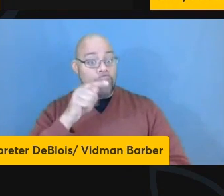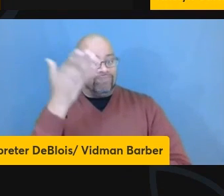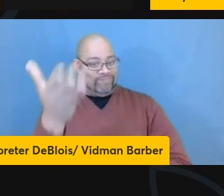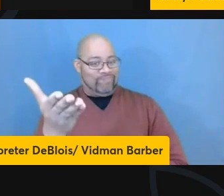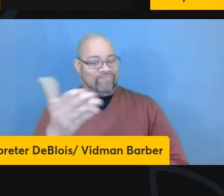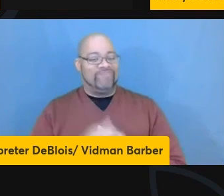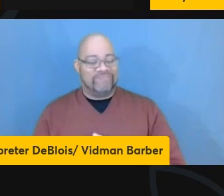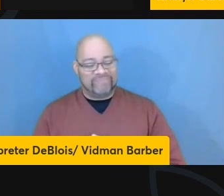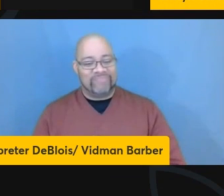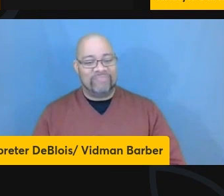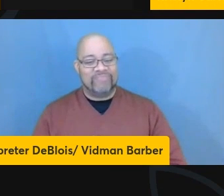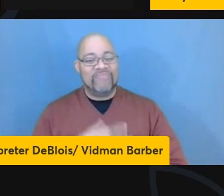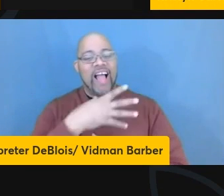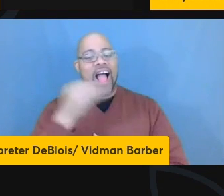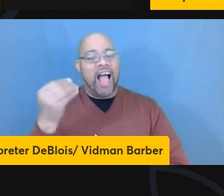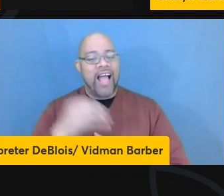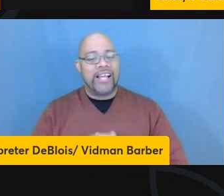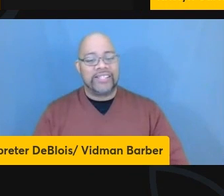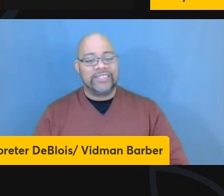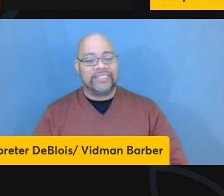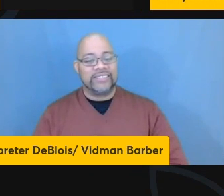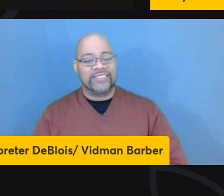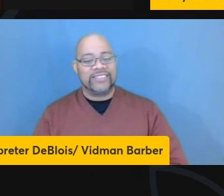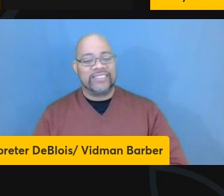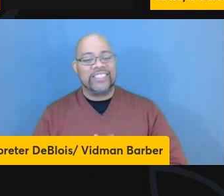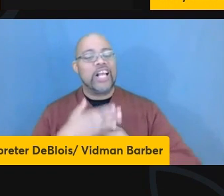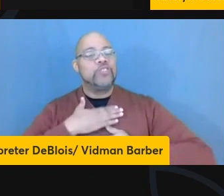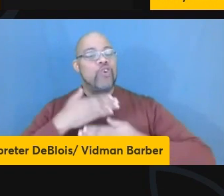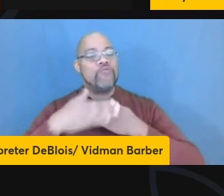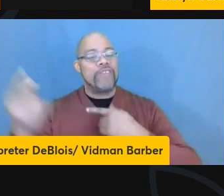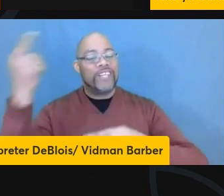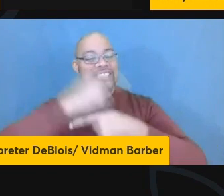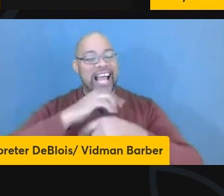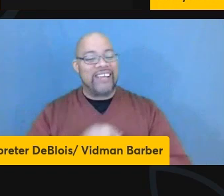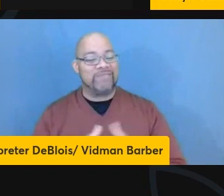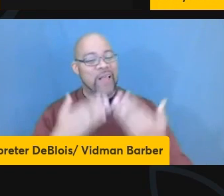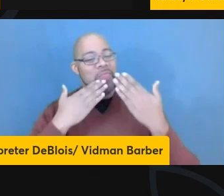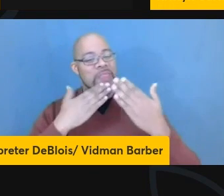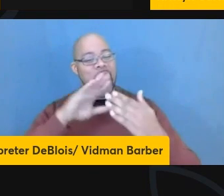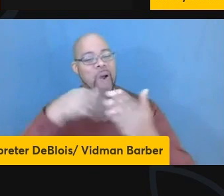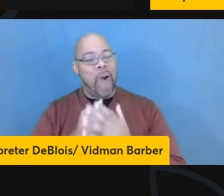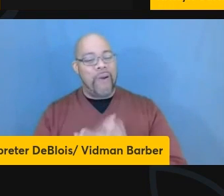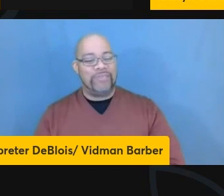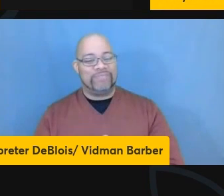truly. And enjoy the rest of your day. Thank you all.